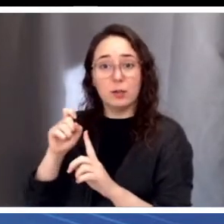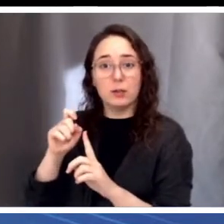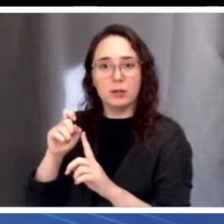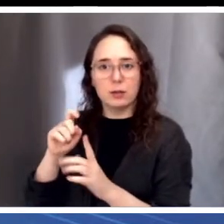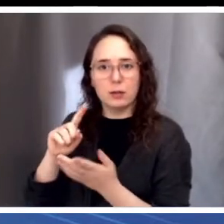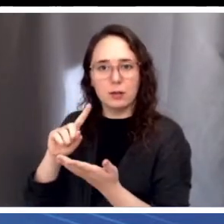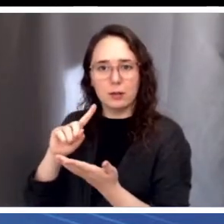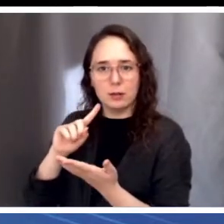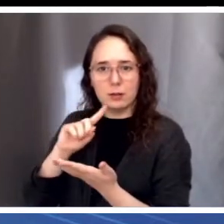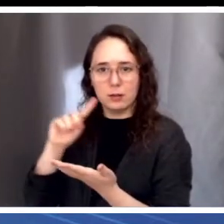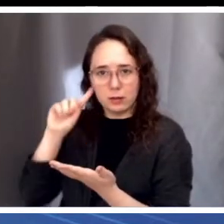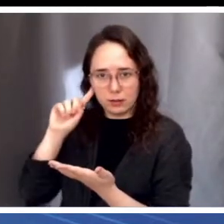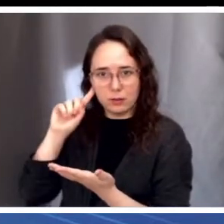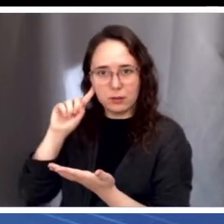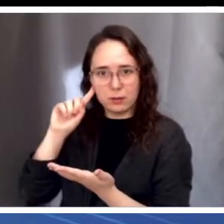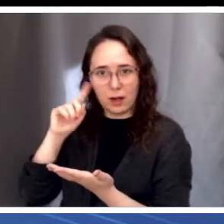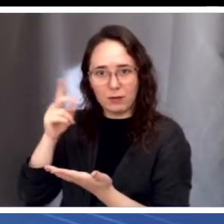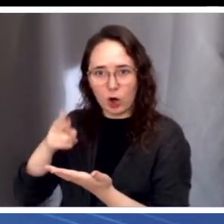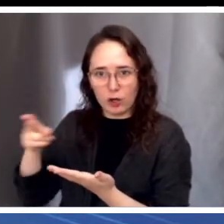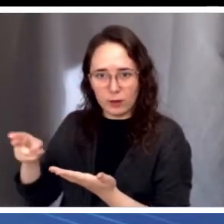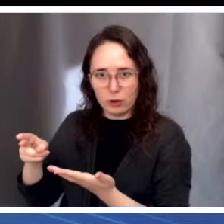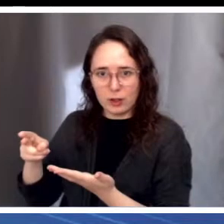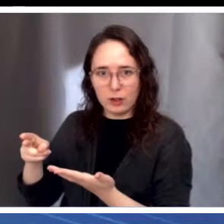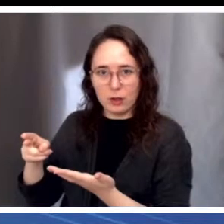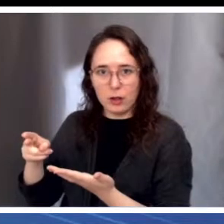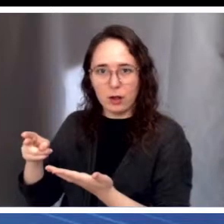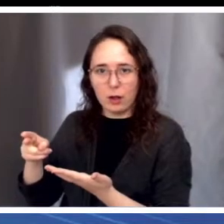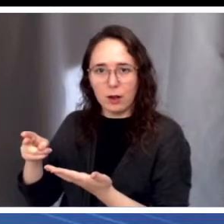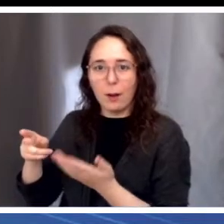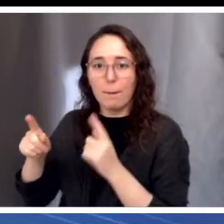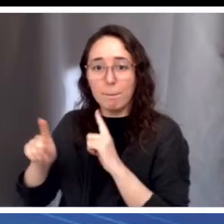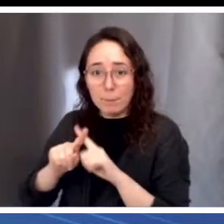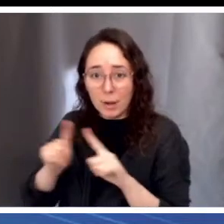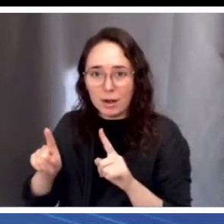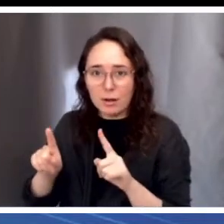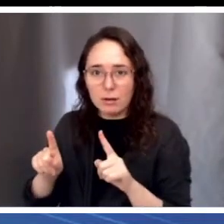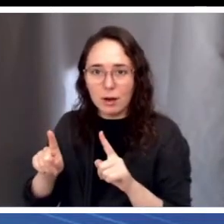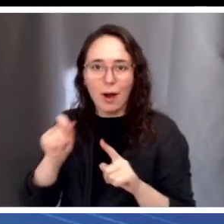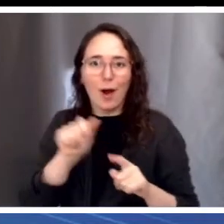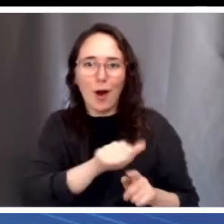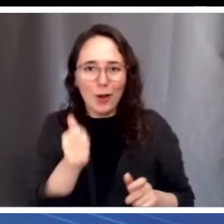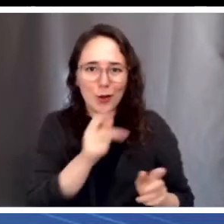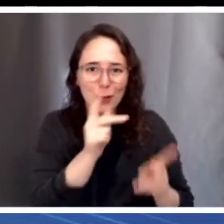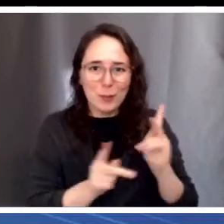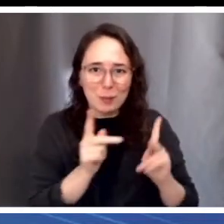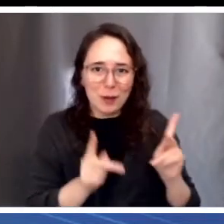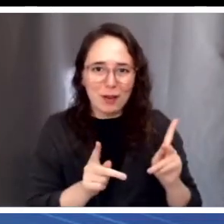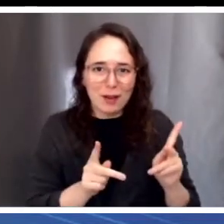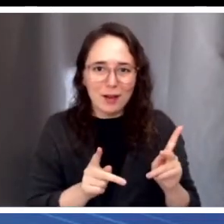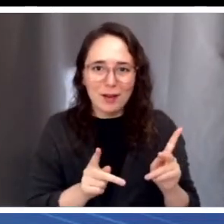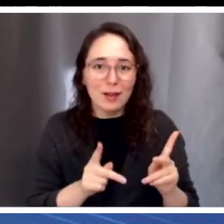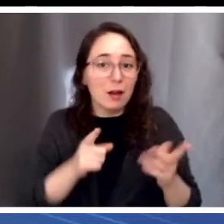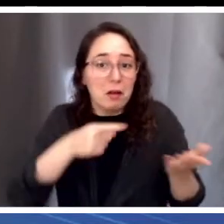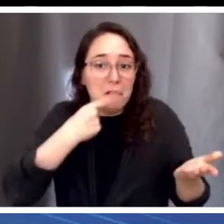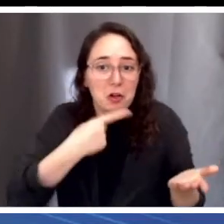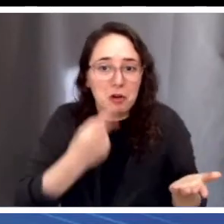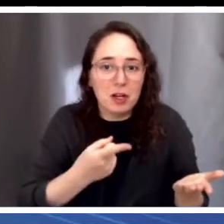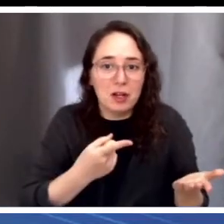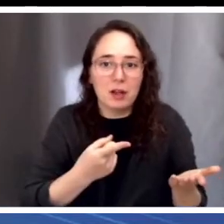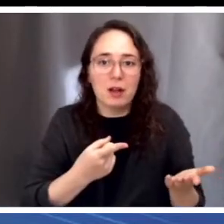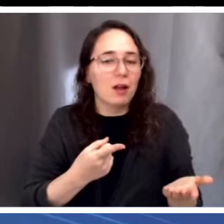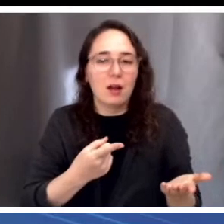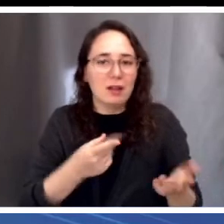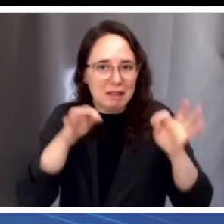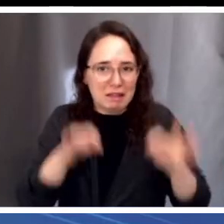people who are deaf or hard of hearing, but that certainly people who are hearing use captions for a number of